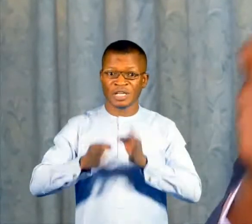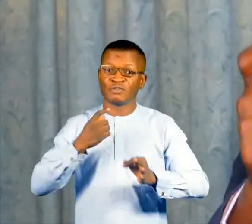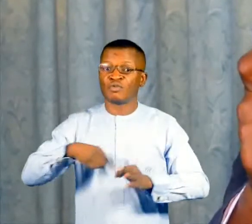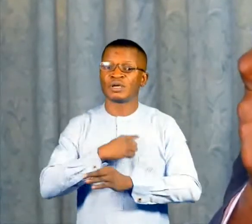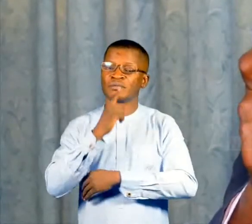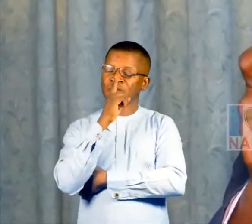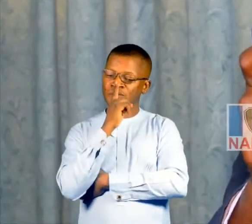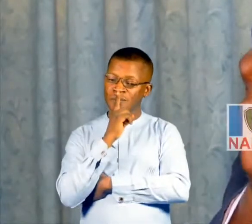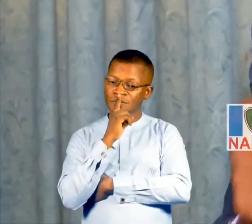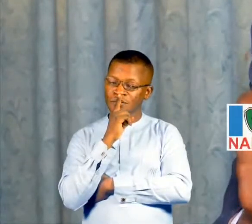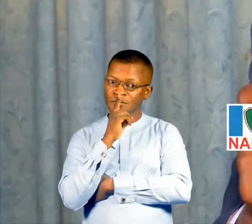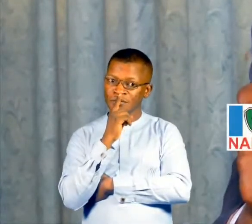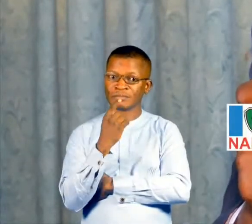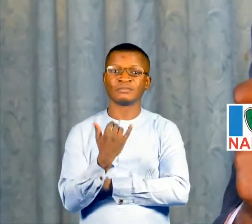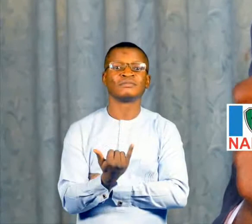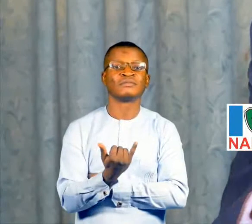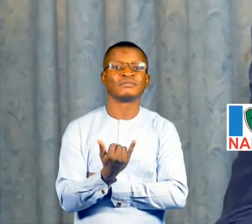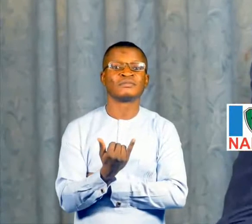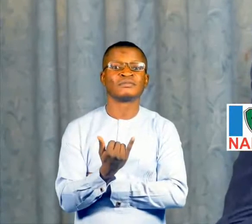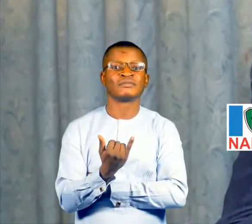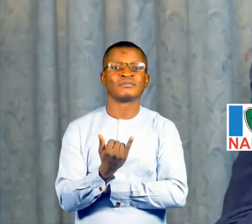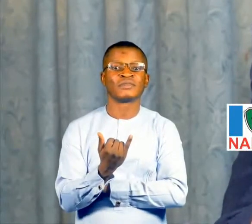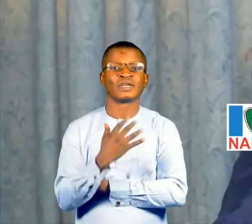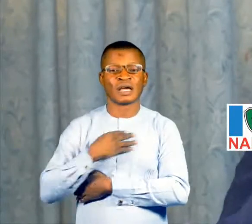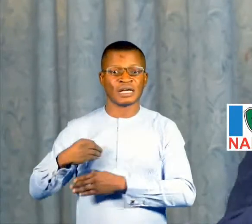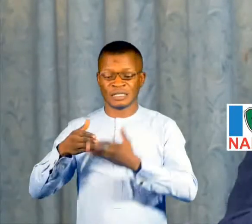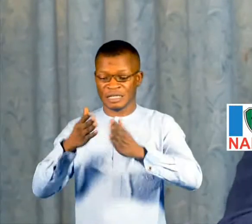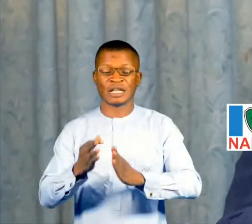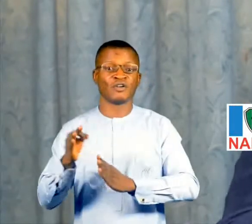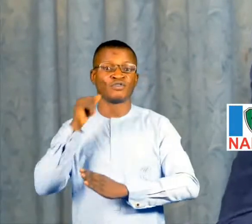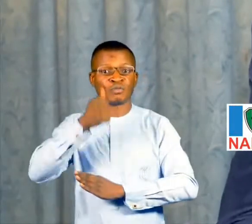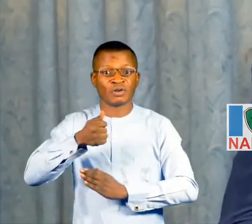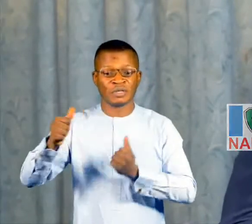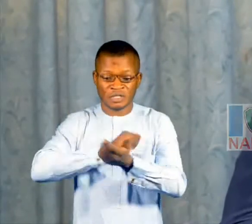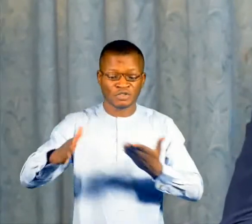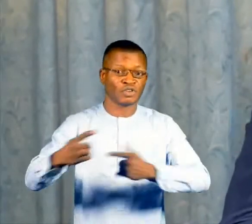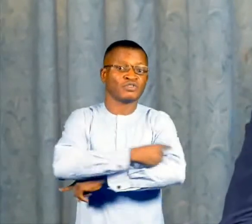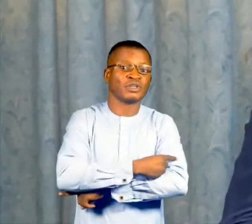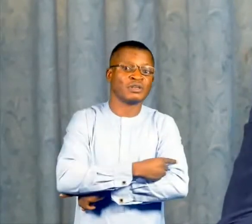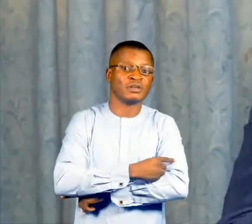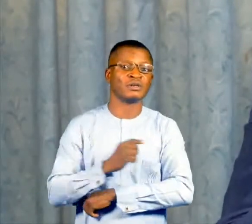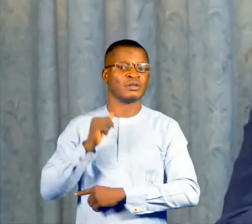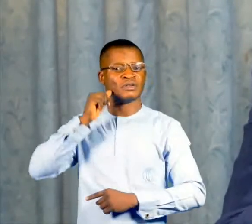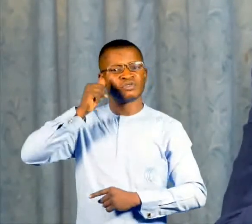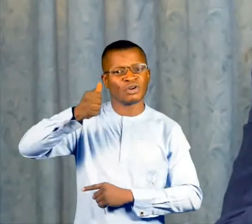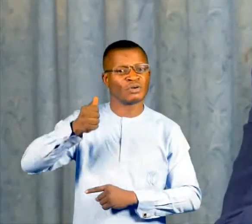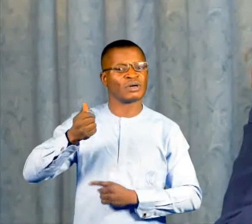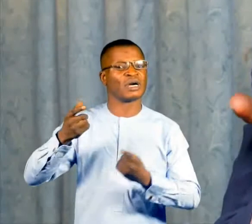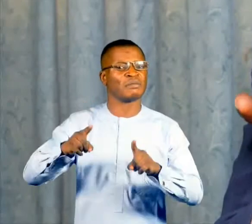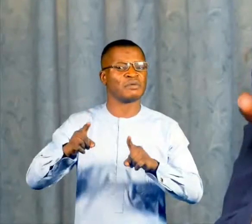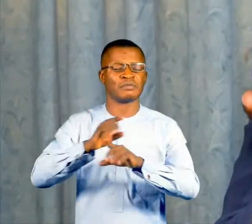all keep quiet now, and these leaders of tomorrow are destroyed today, there may